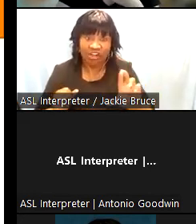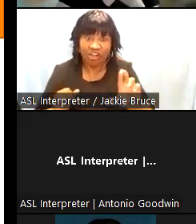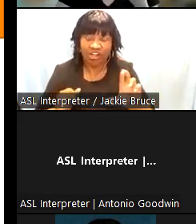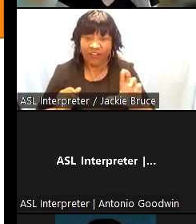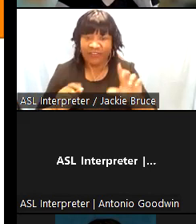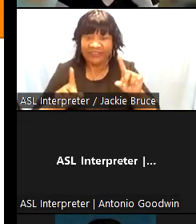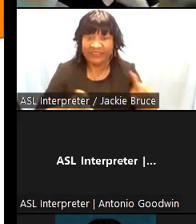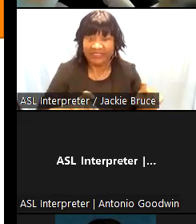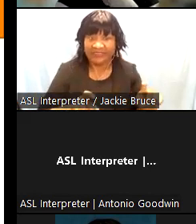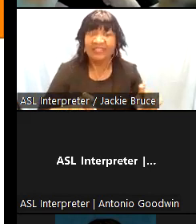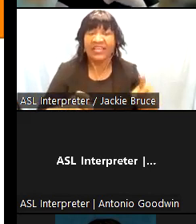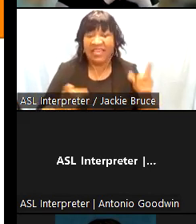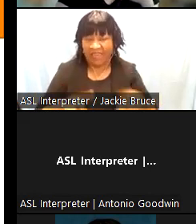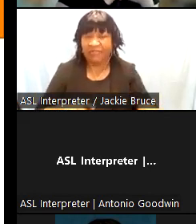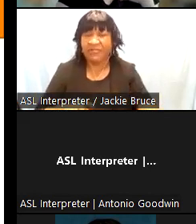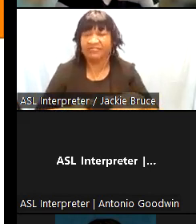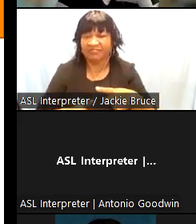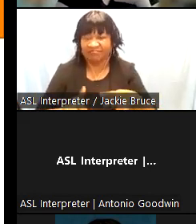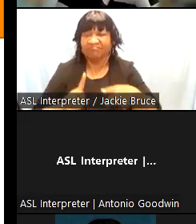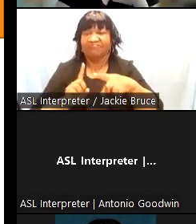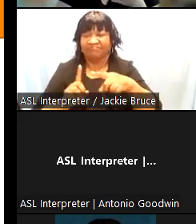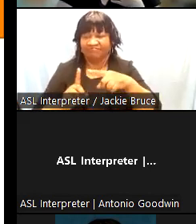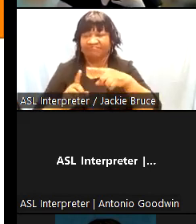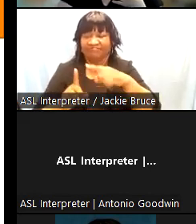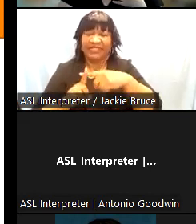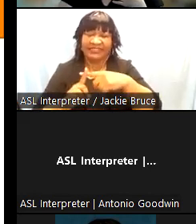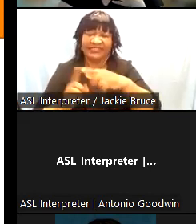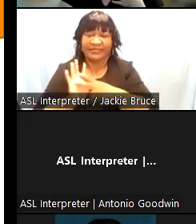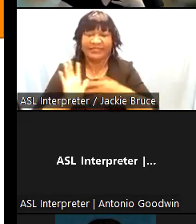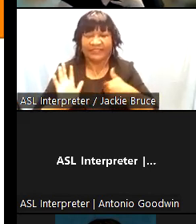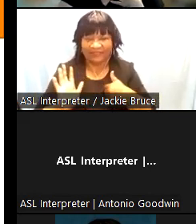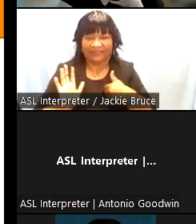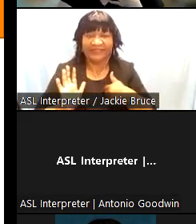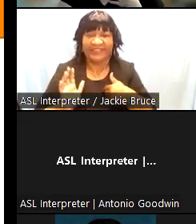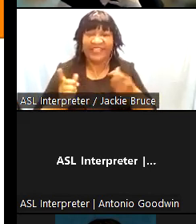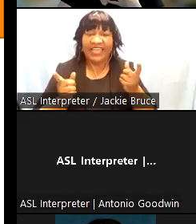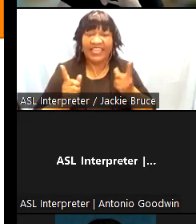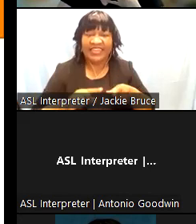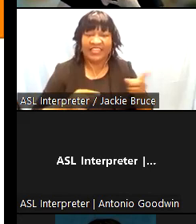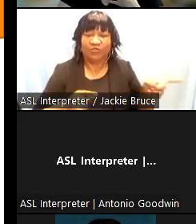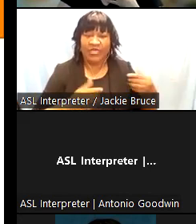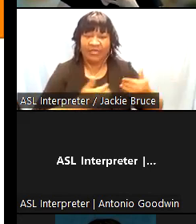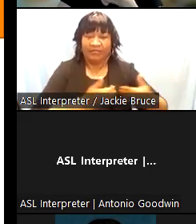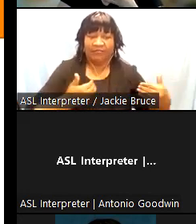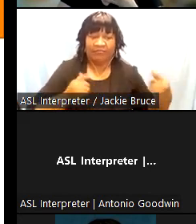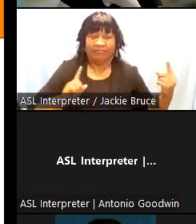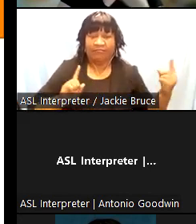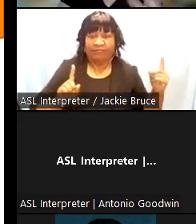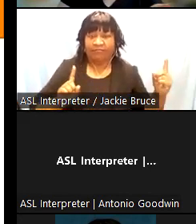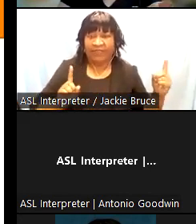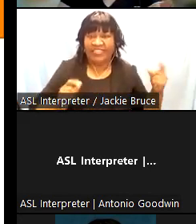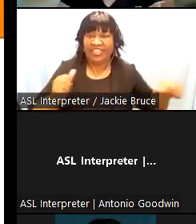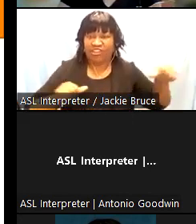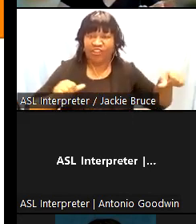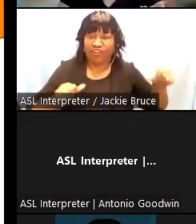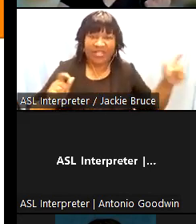one that came back positive. And then we could stop isolating from each other. And then many brands of tests come with 2 tests, but